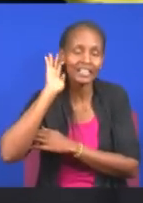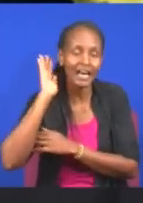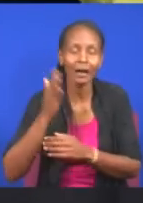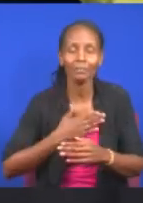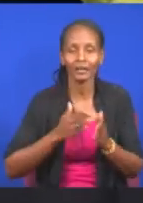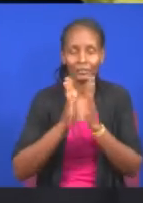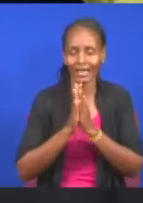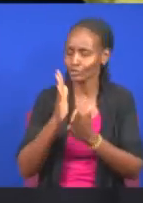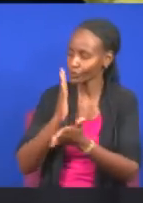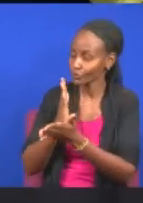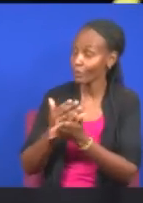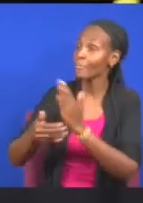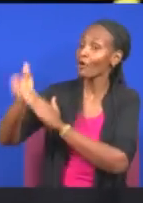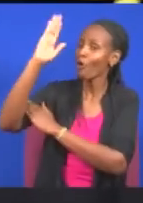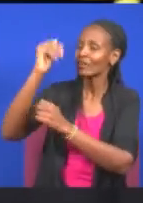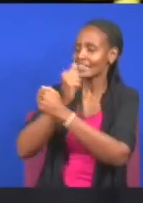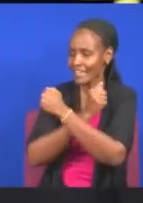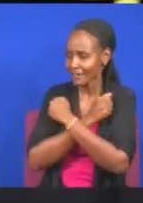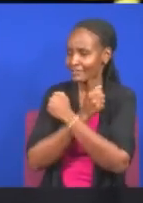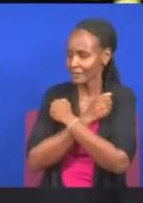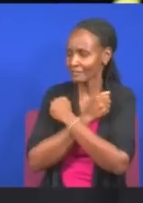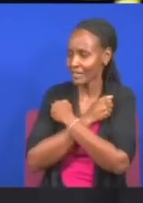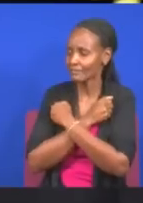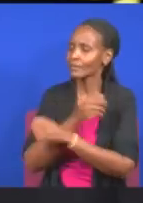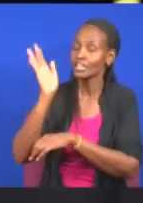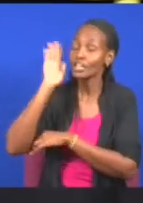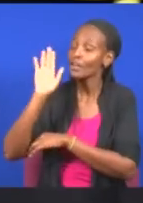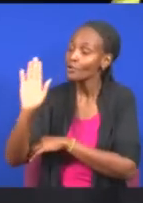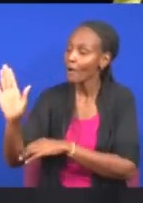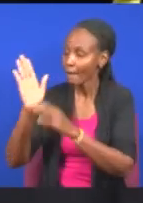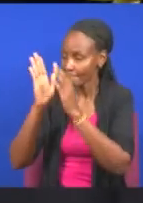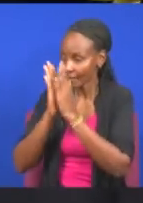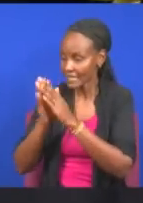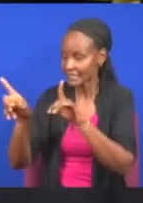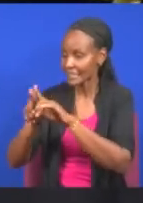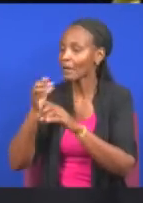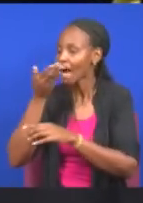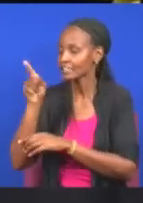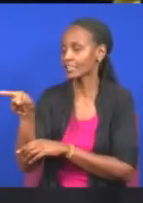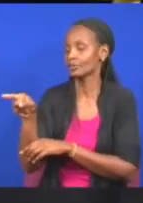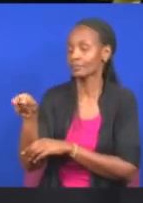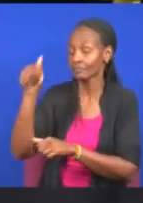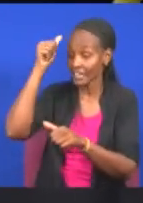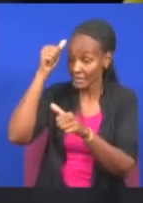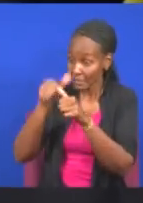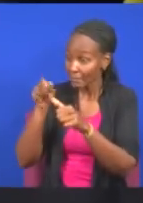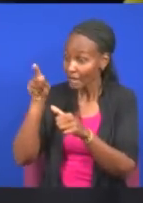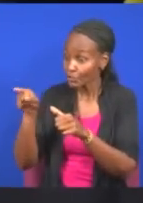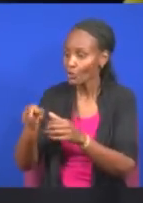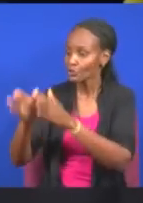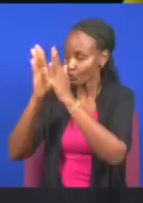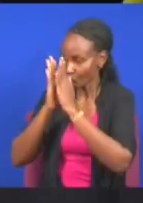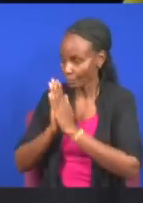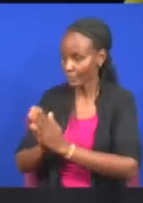Okay? Of course, God is loving. He will hear your prayers and answer your prayers. Okay. And remember, know what? You pray